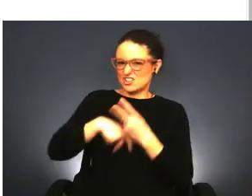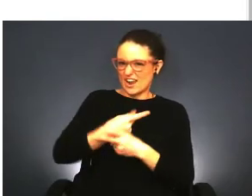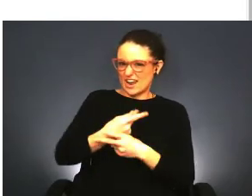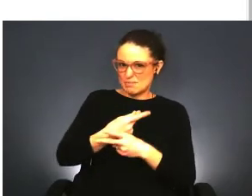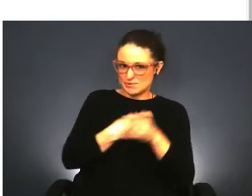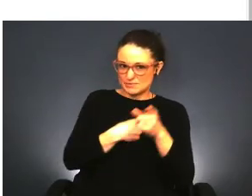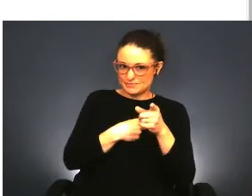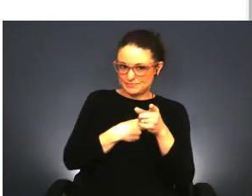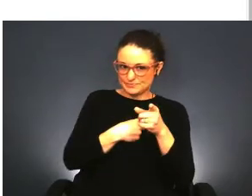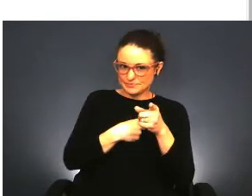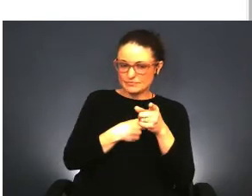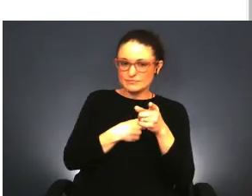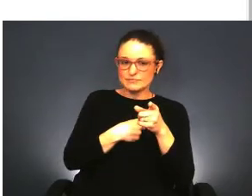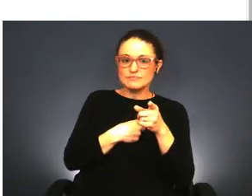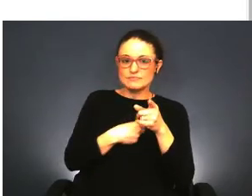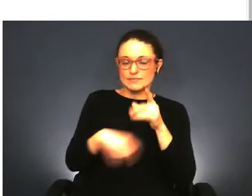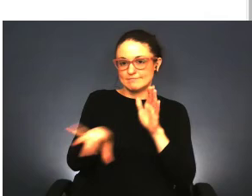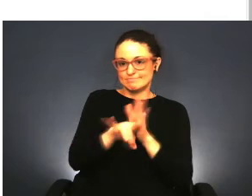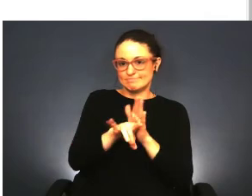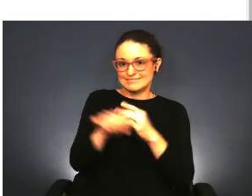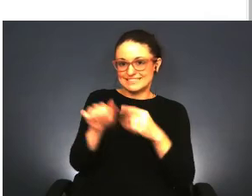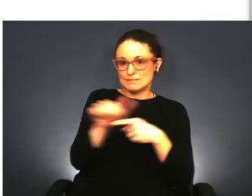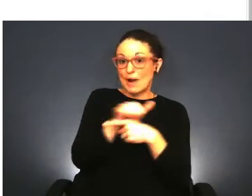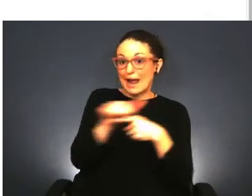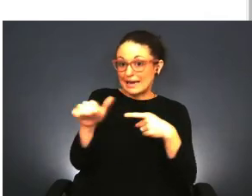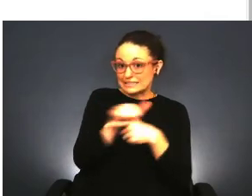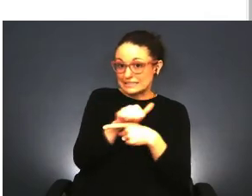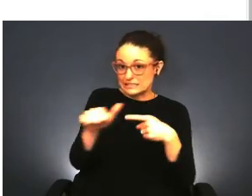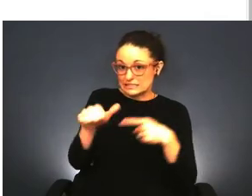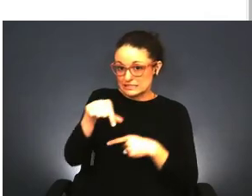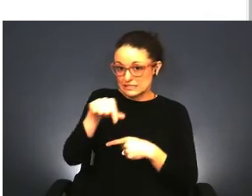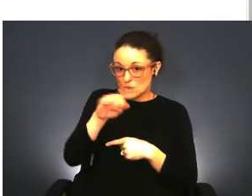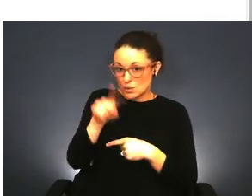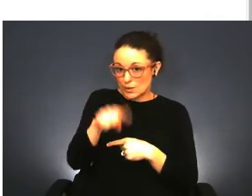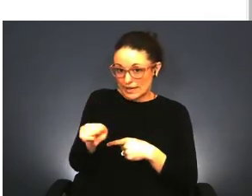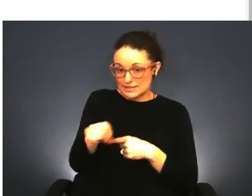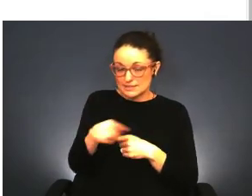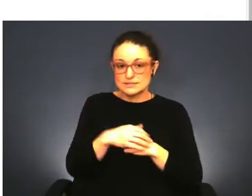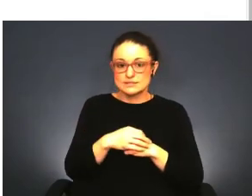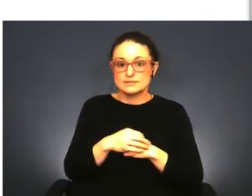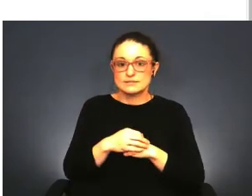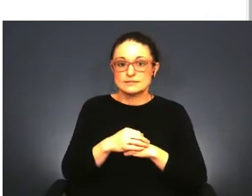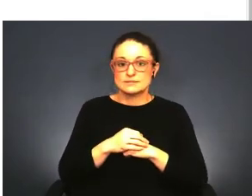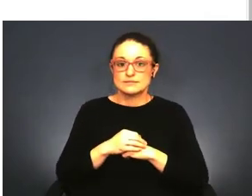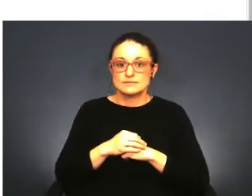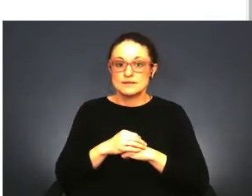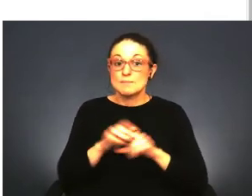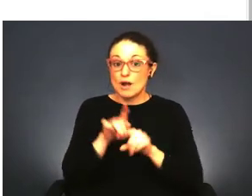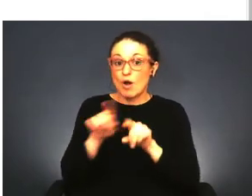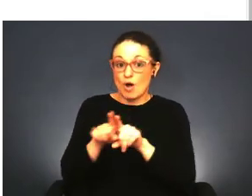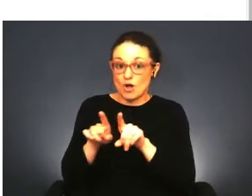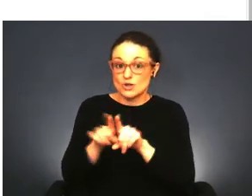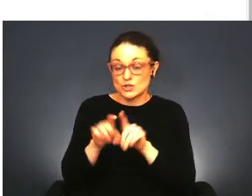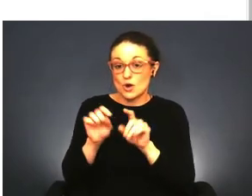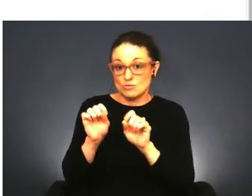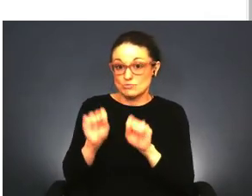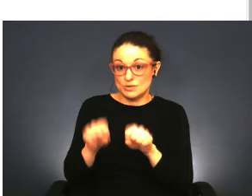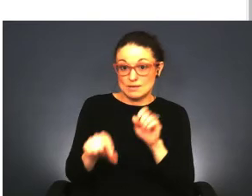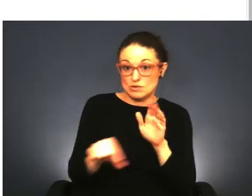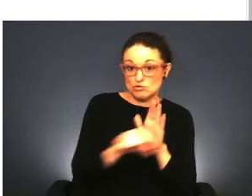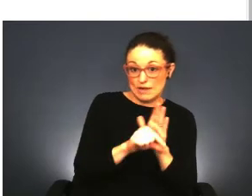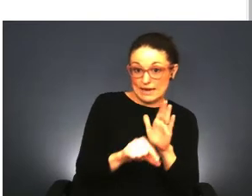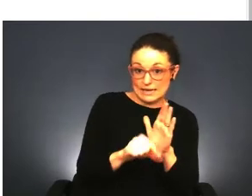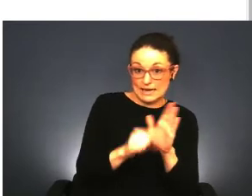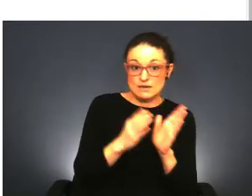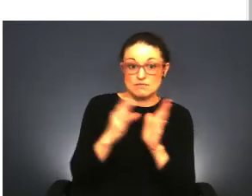this has been selected as a practice quiz. So if we click on this, you see I also can make it graded. I can